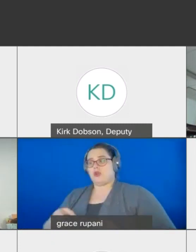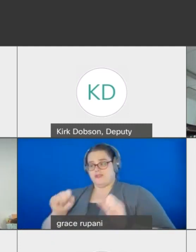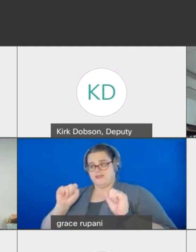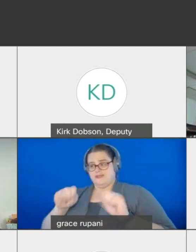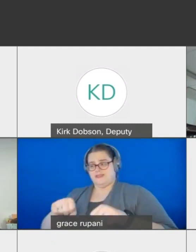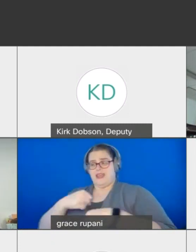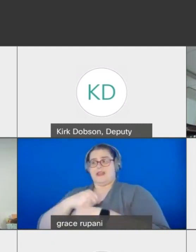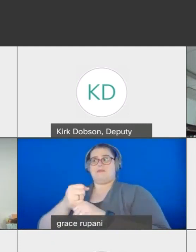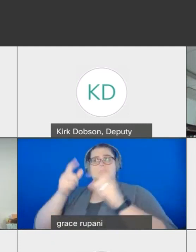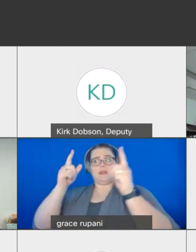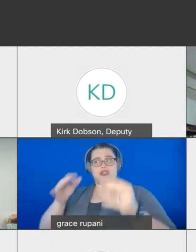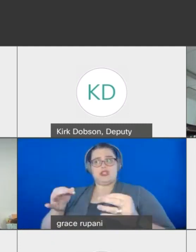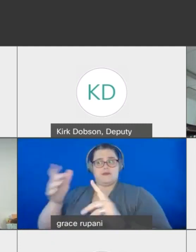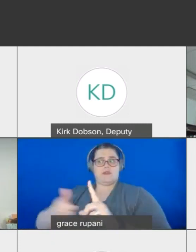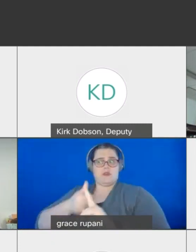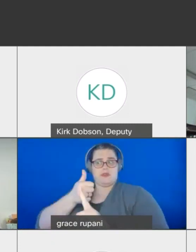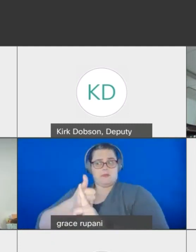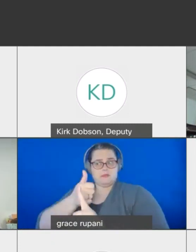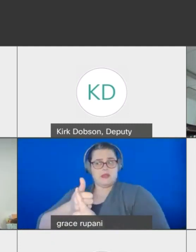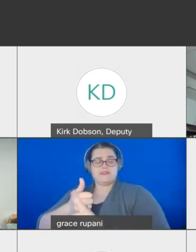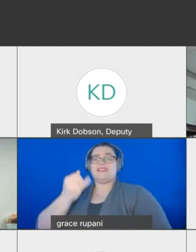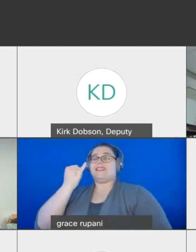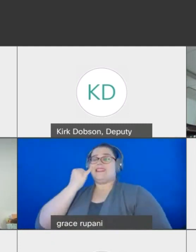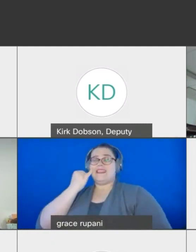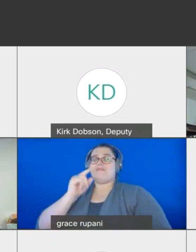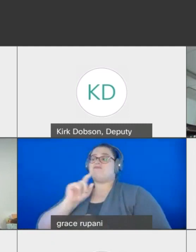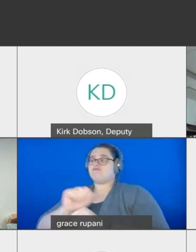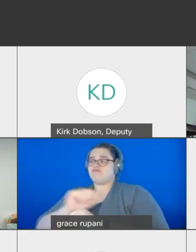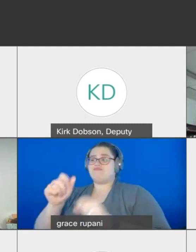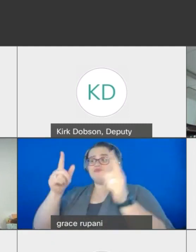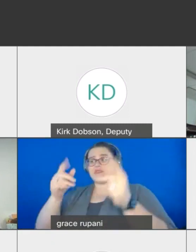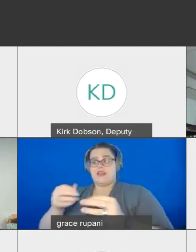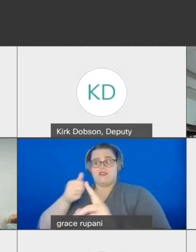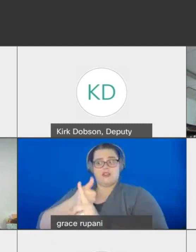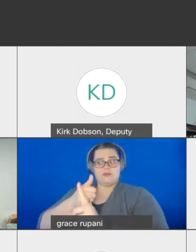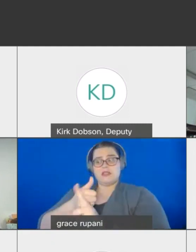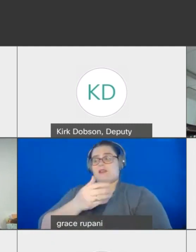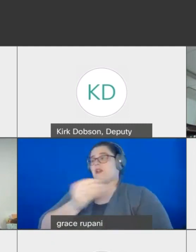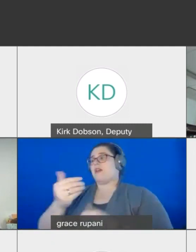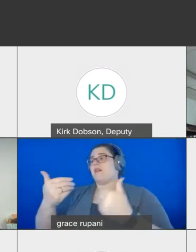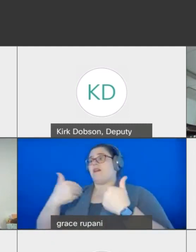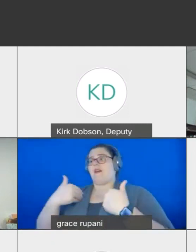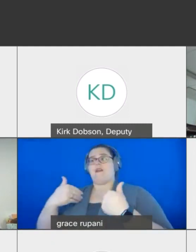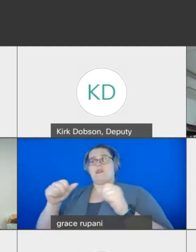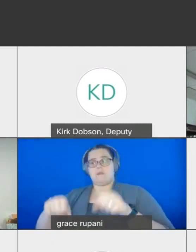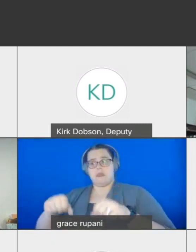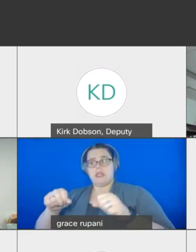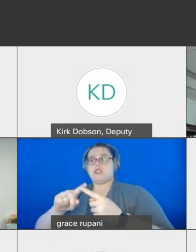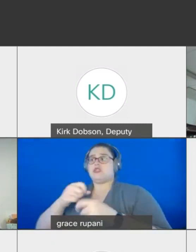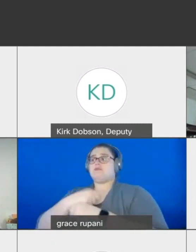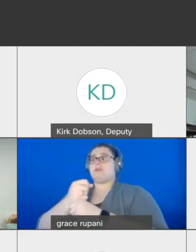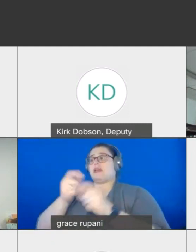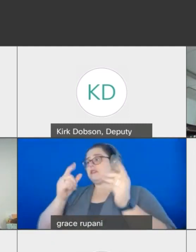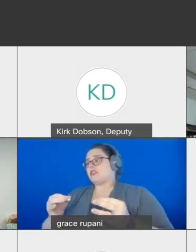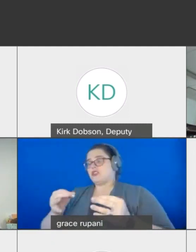own. And if the person's making decisions on their own and has the capacity to make those decisions, they should be allowed